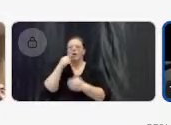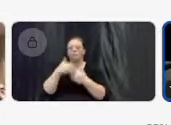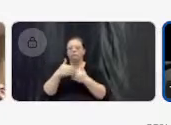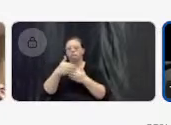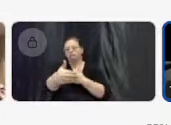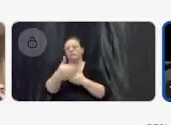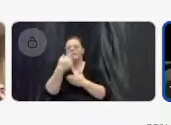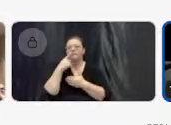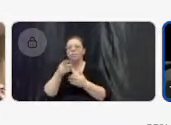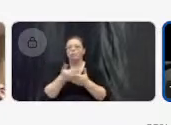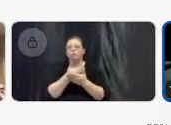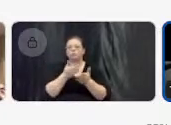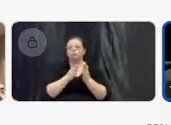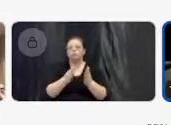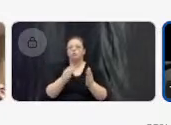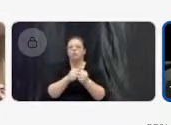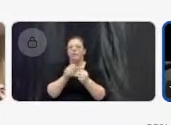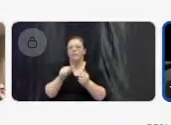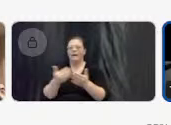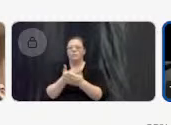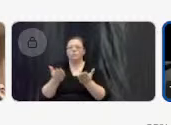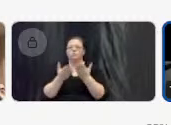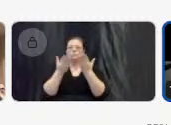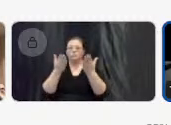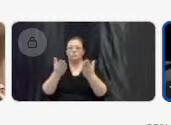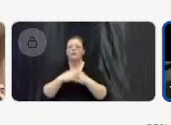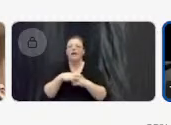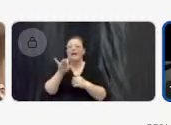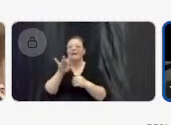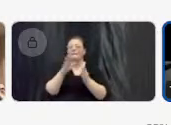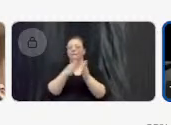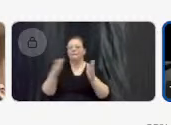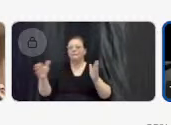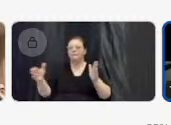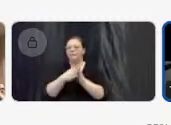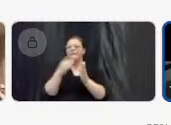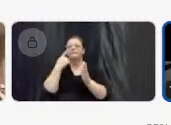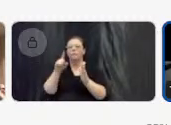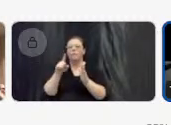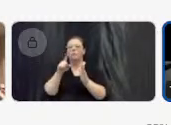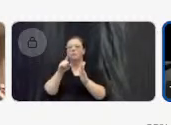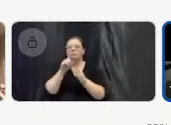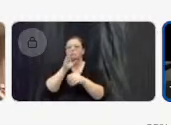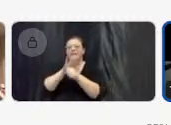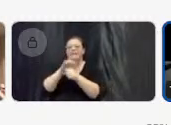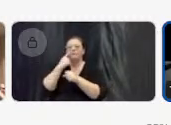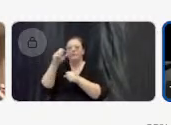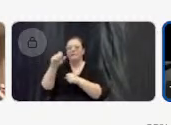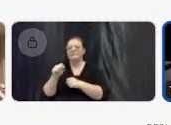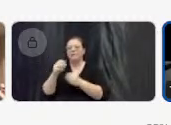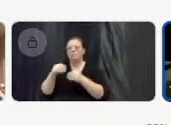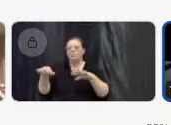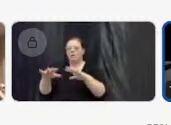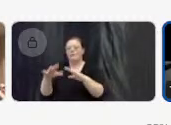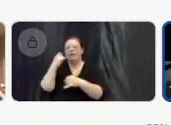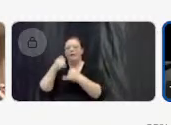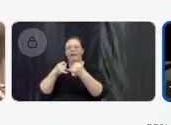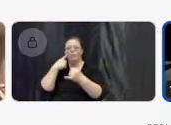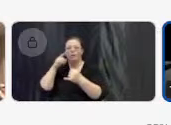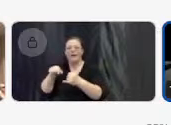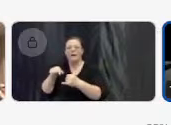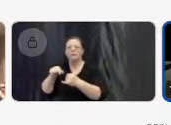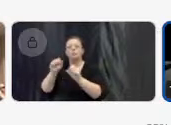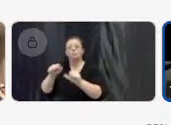with the proposed development. A 90-foot wide right-of-way will be dedicated along the south property line of the overall property